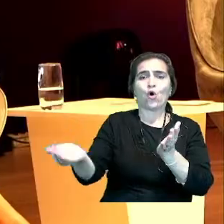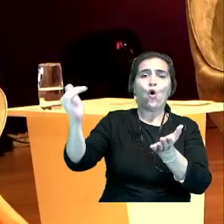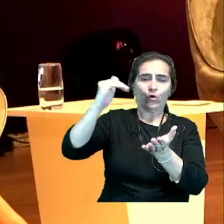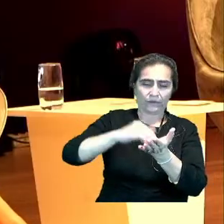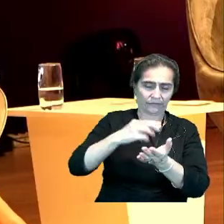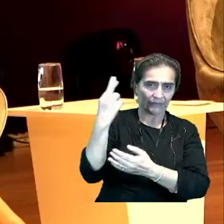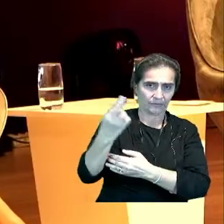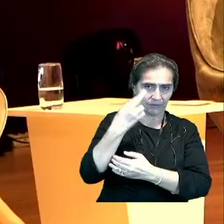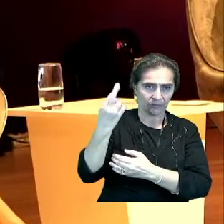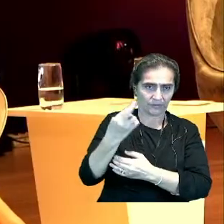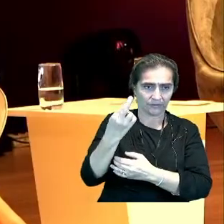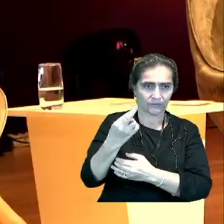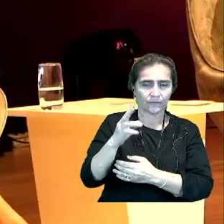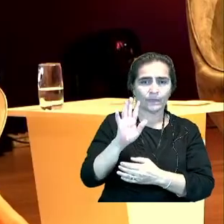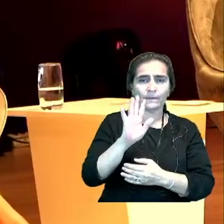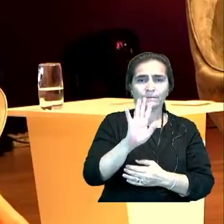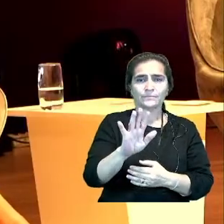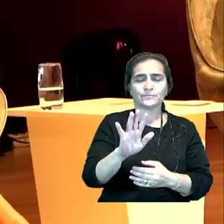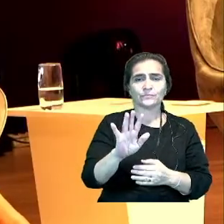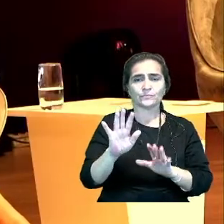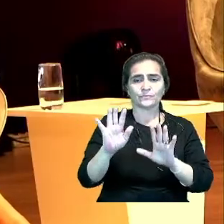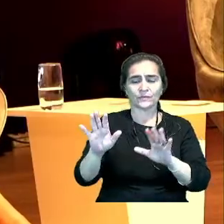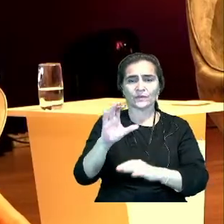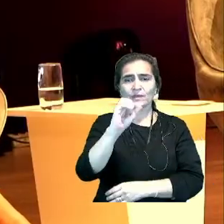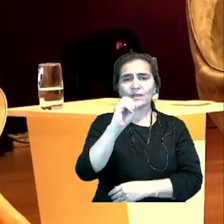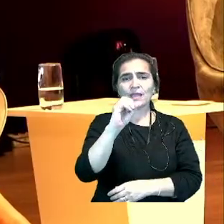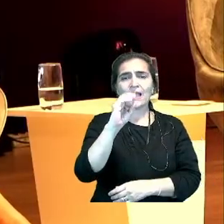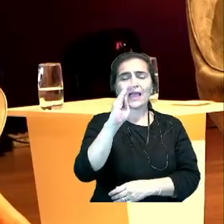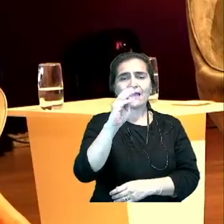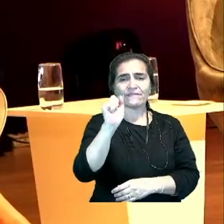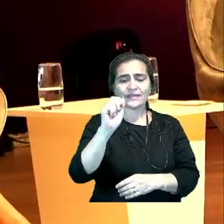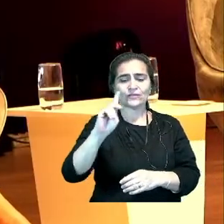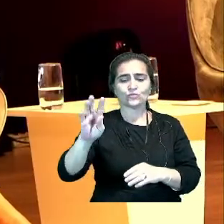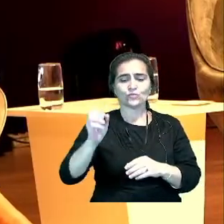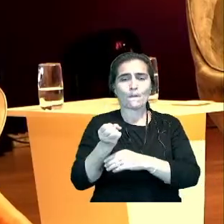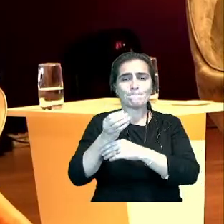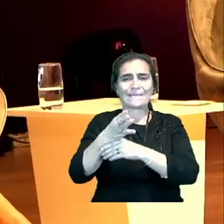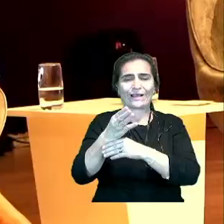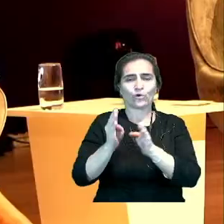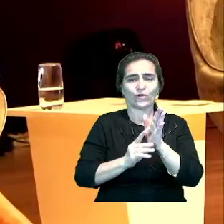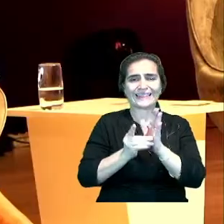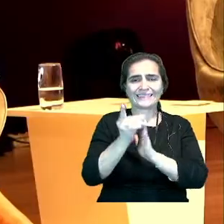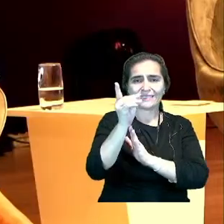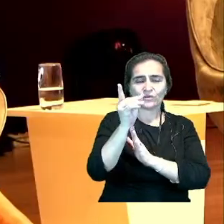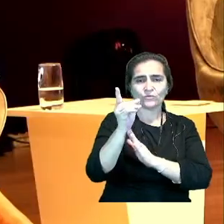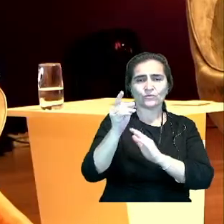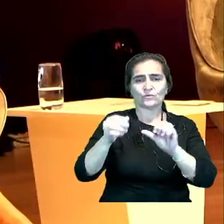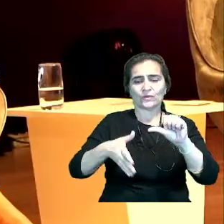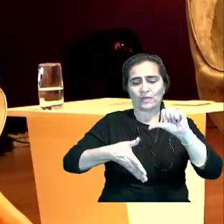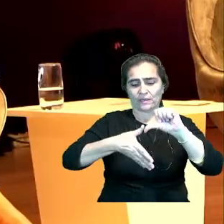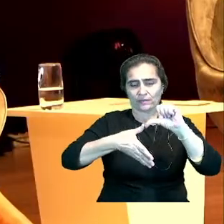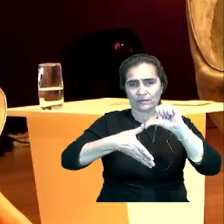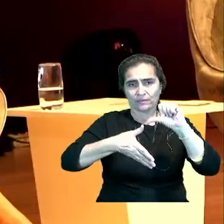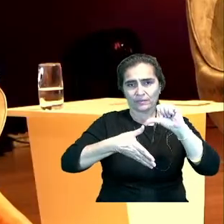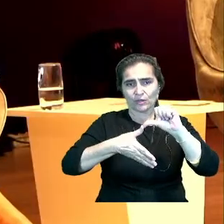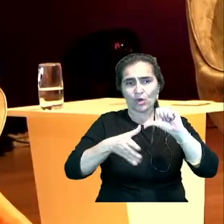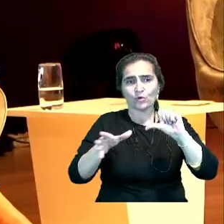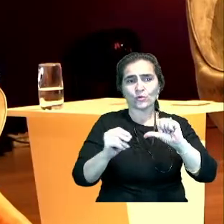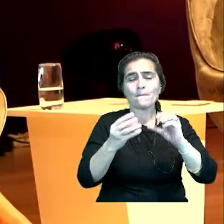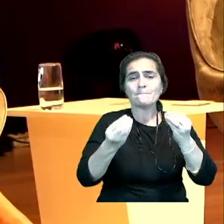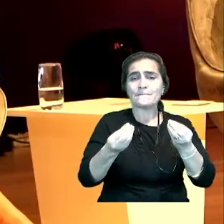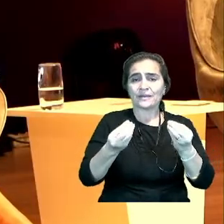2024, a new iteration of this process was ran again, so another cycle was worked on with